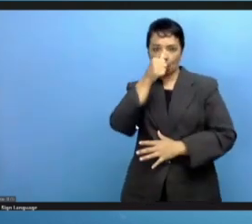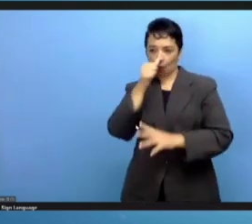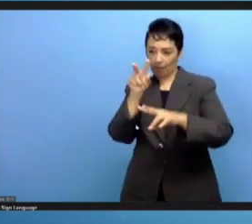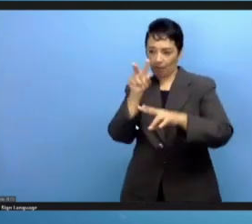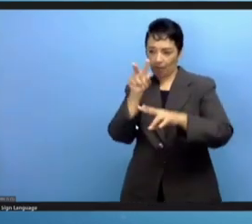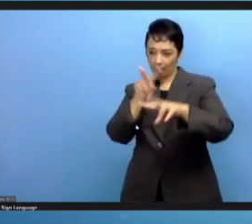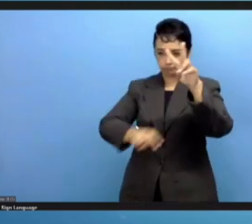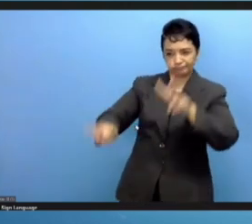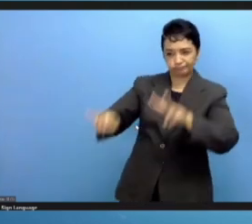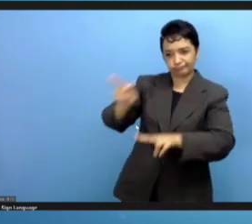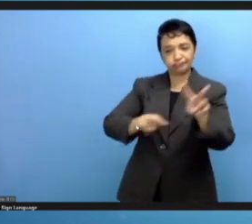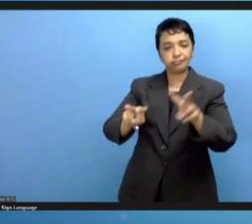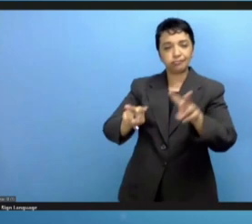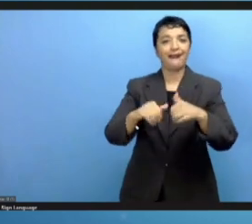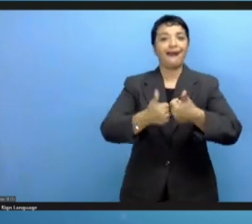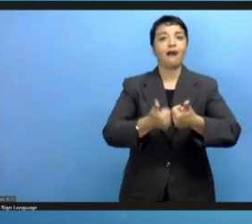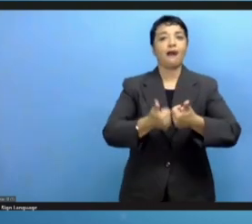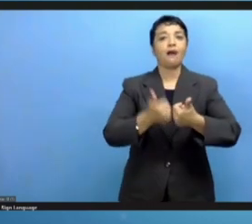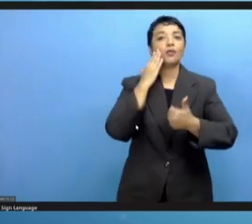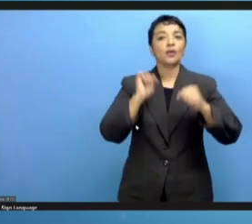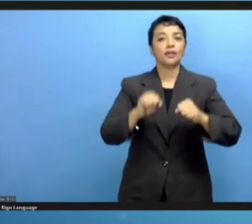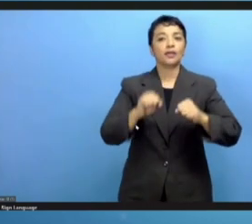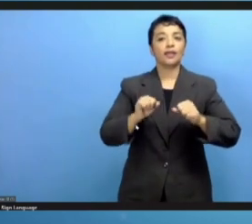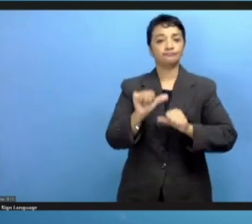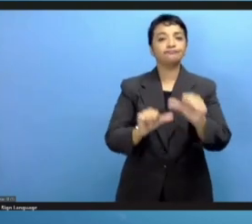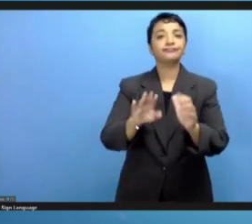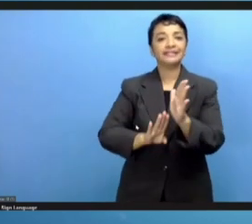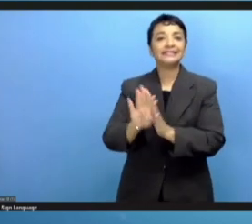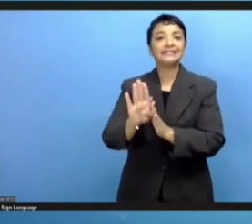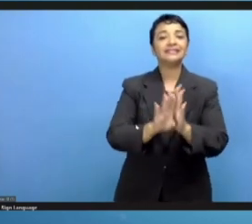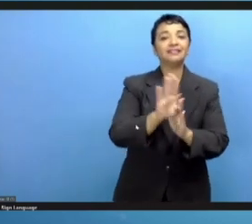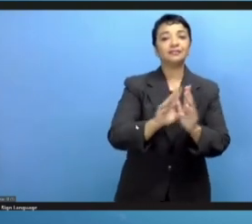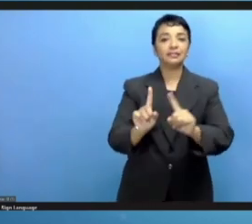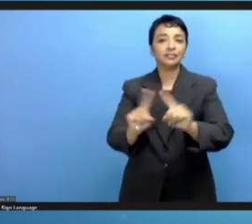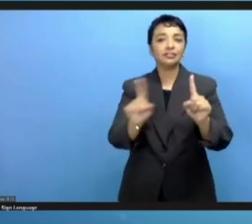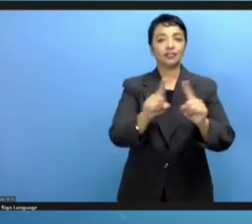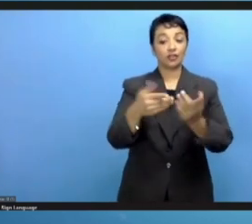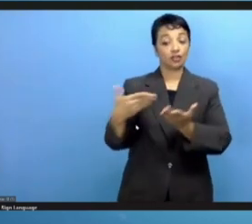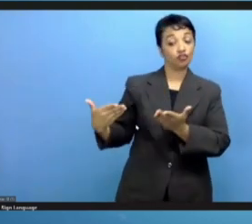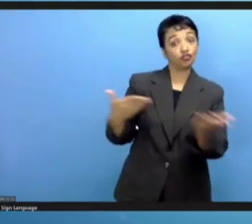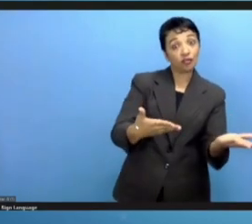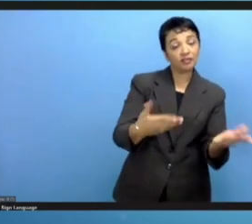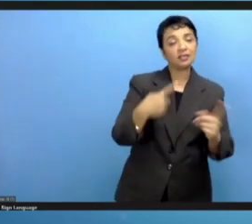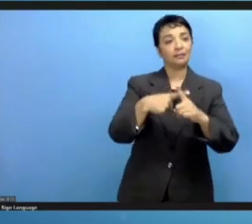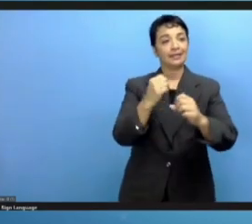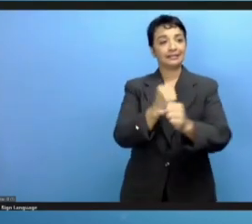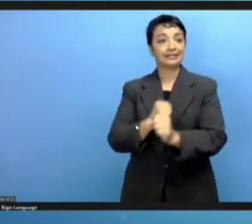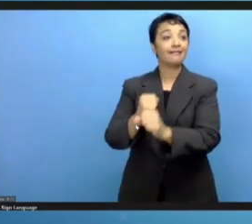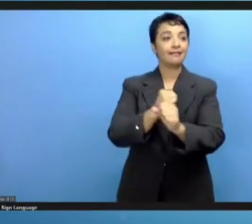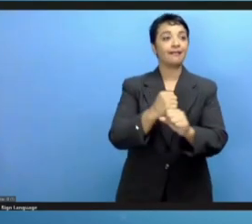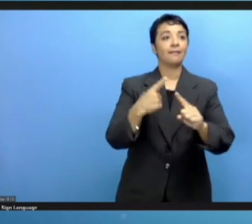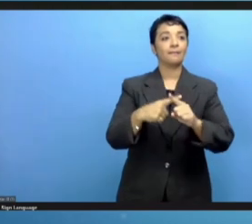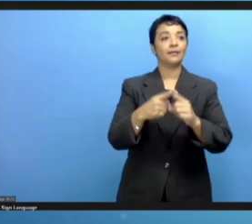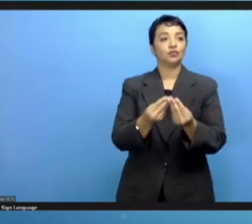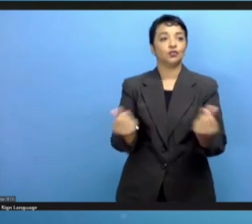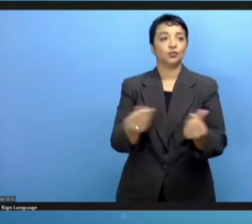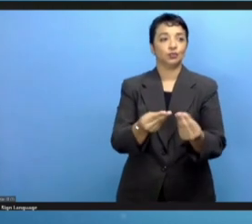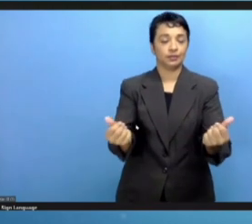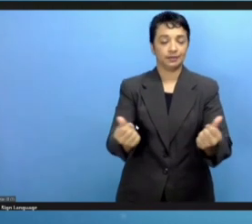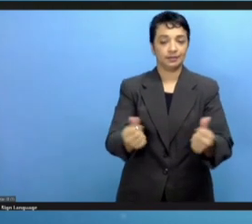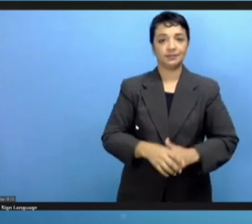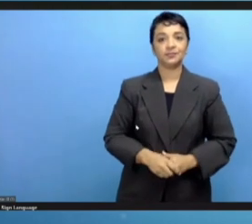through the development of AI services, products, and solutions. The Institute is